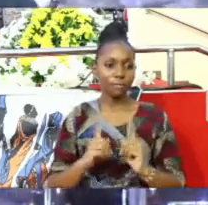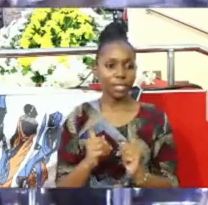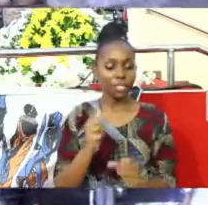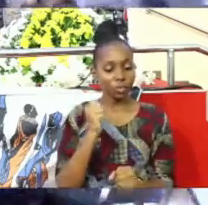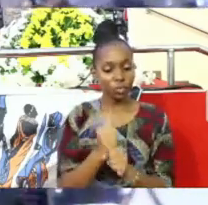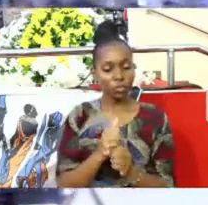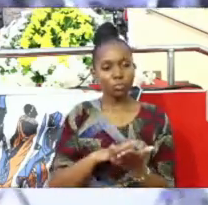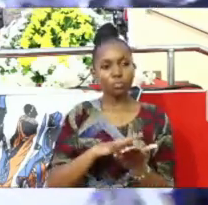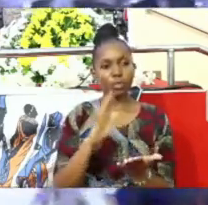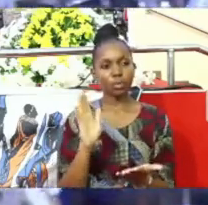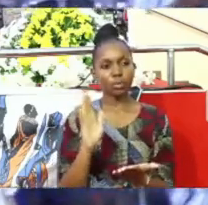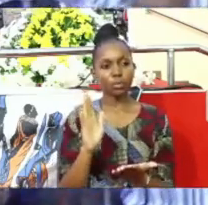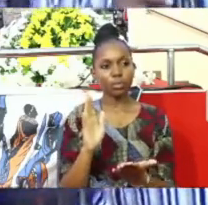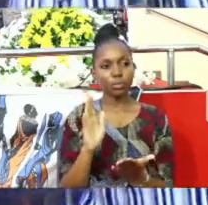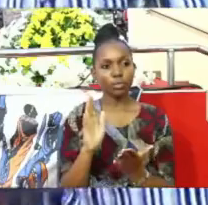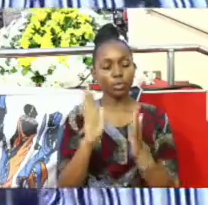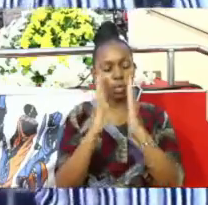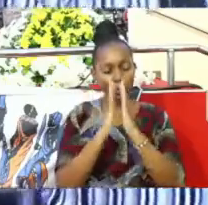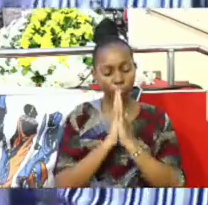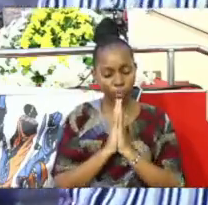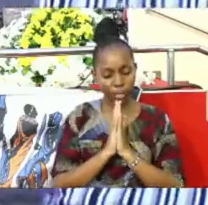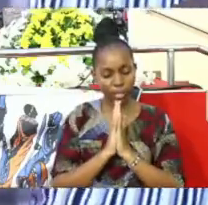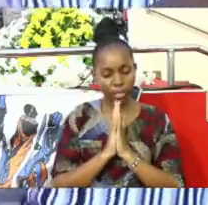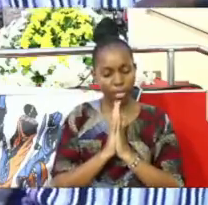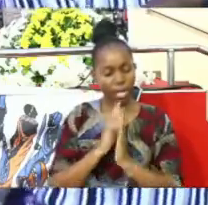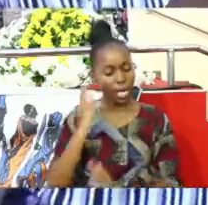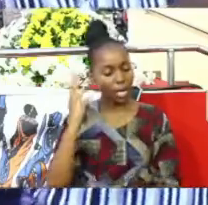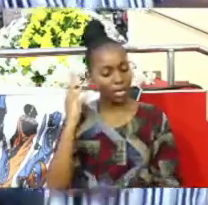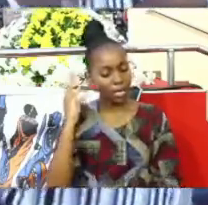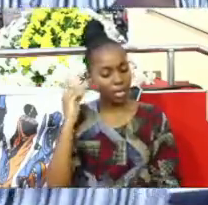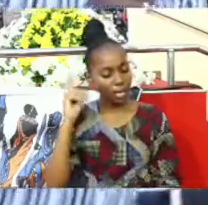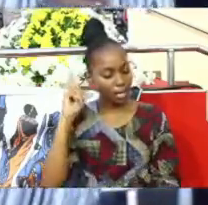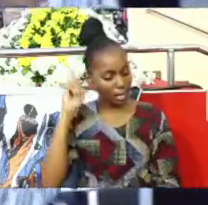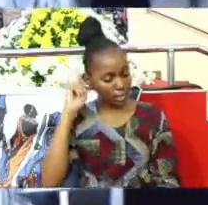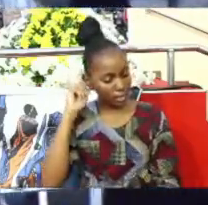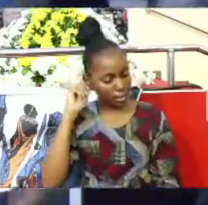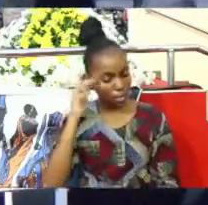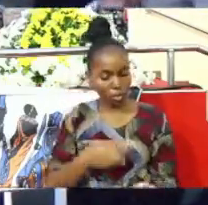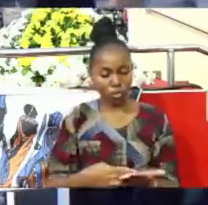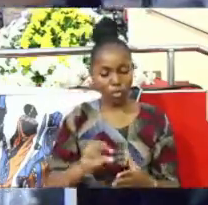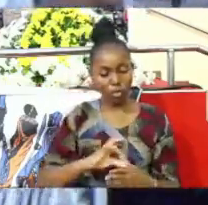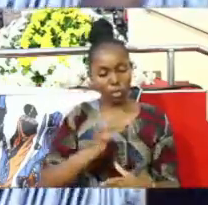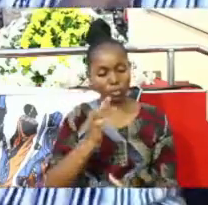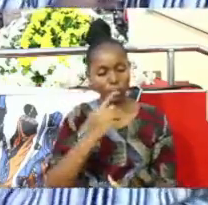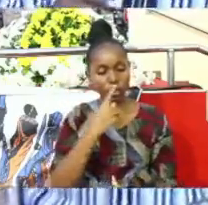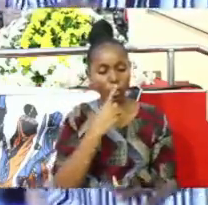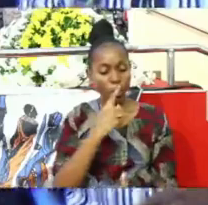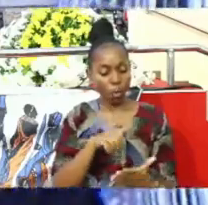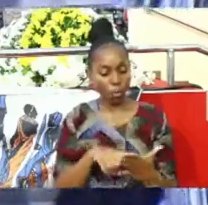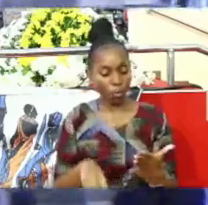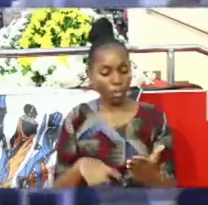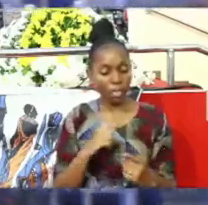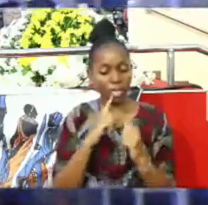right now. Macho ikiwa imefungwa sasa. As you listen to the Holy Ghost. Unaposikiza roho wa Mungu. What he is speaking to you right now. Anapokunenea sasa. I don't know